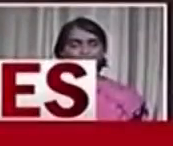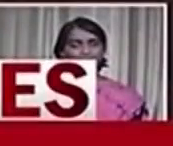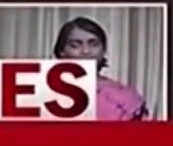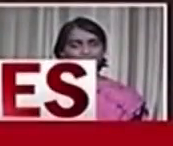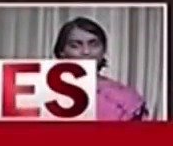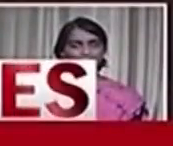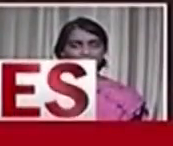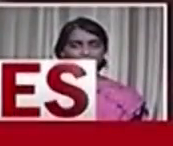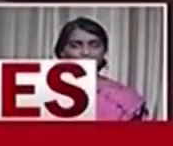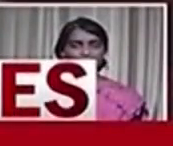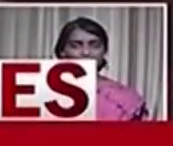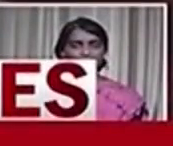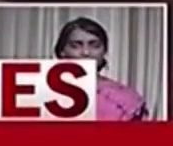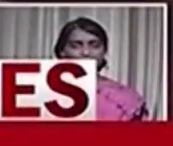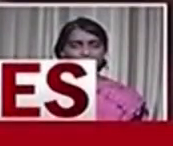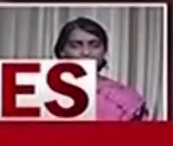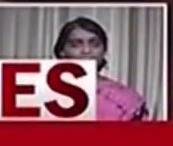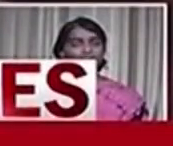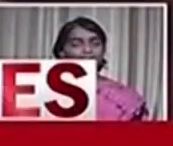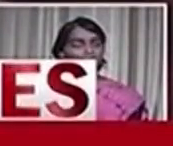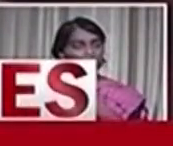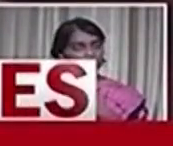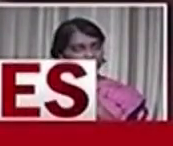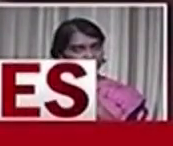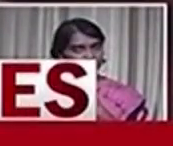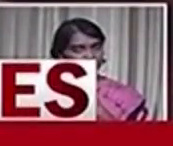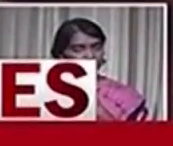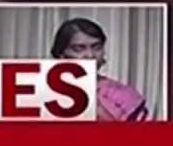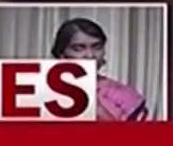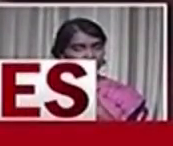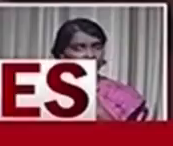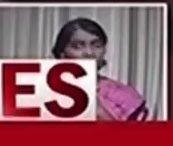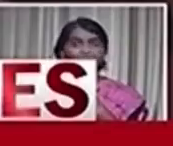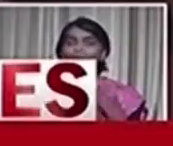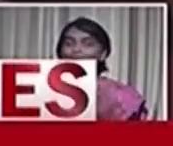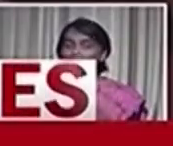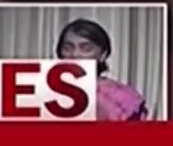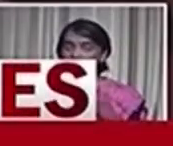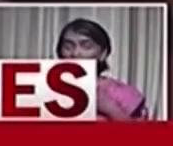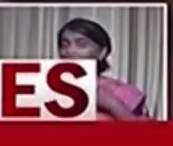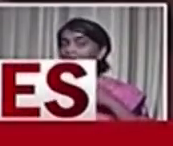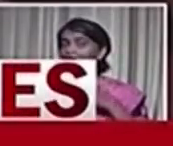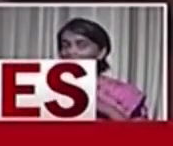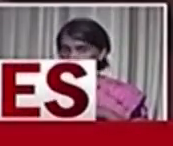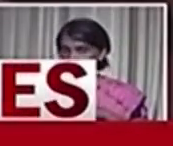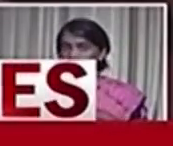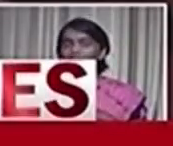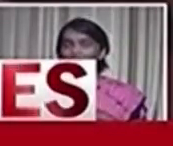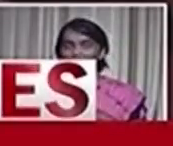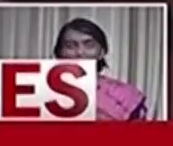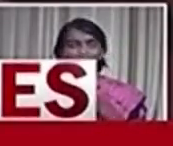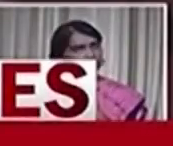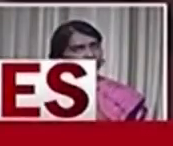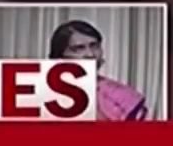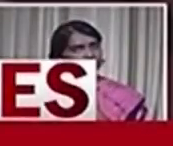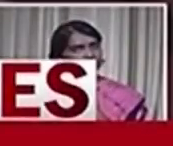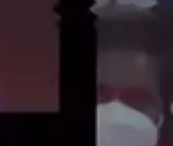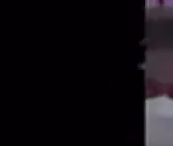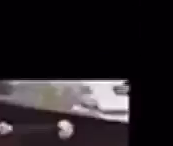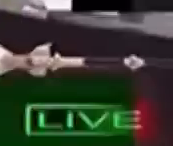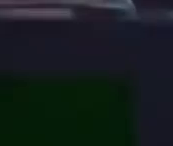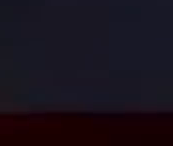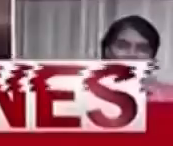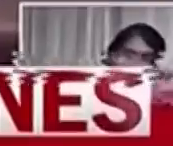Call for a debate on emergency laws. Parliamentarian Sumandiran's proposal to determine parliamentary majority rejected once